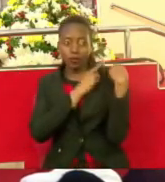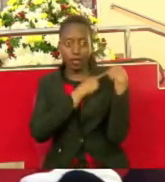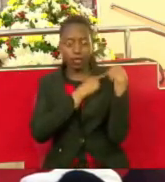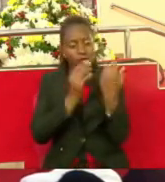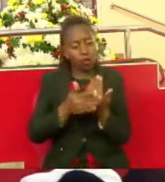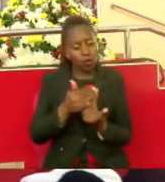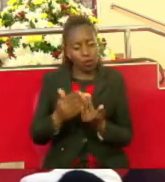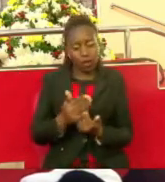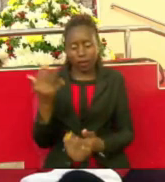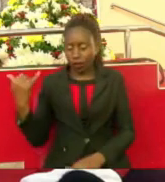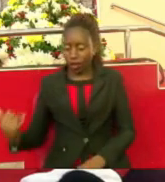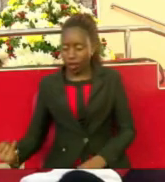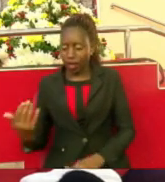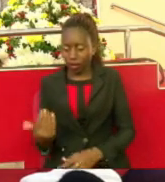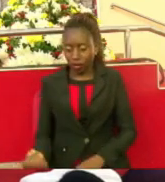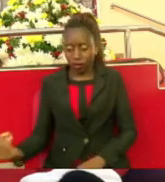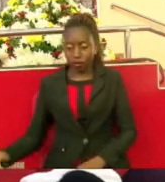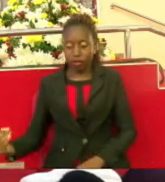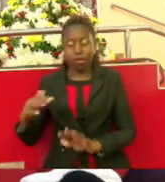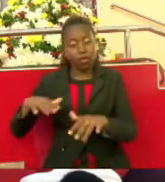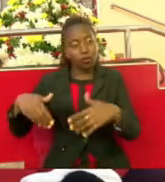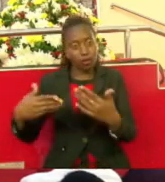God puts in our hands.